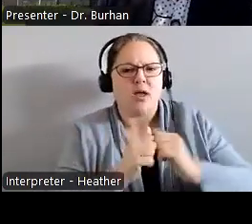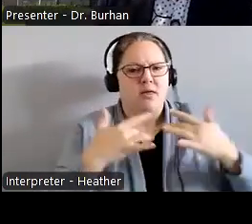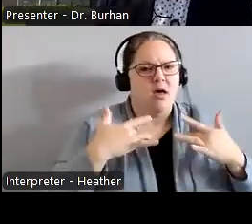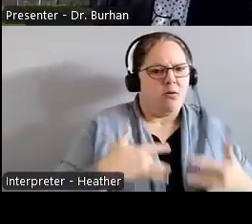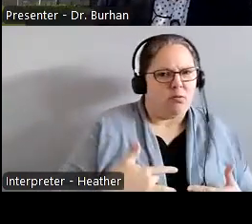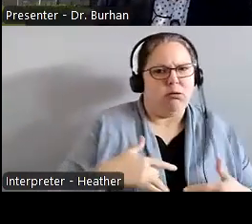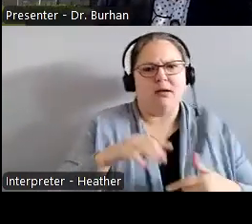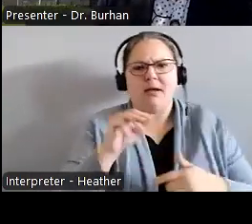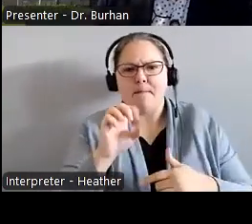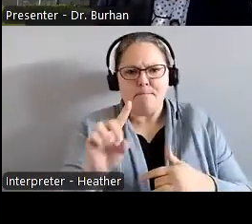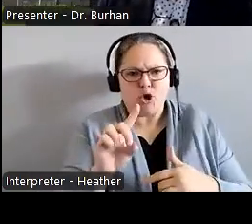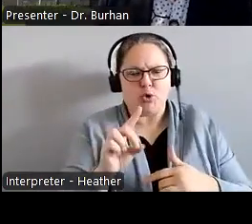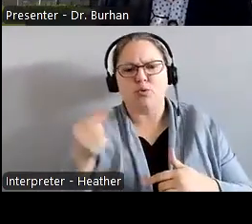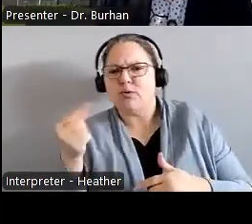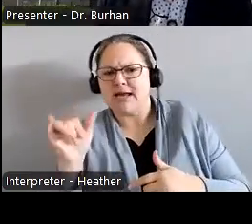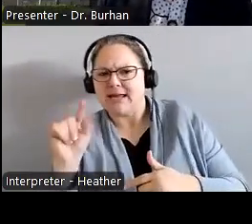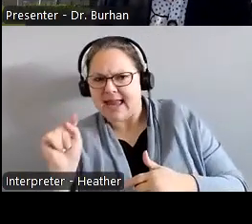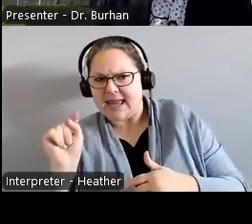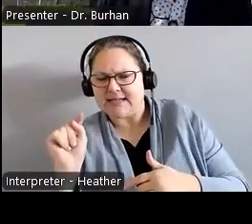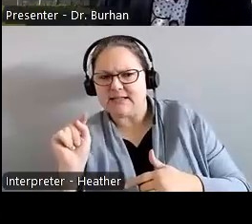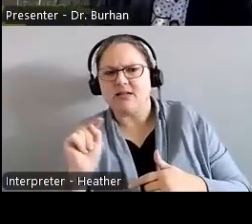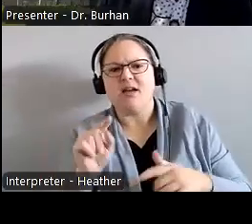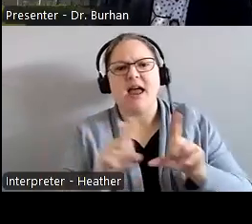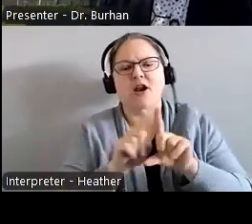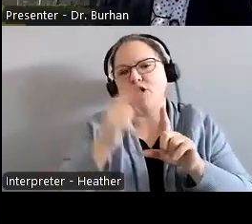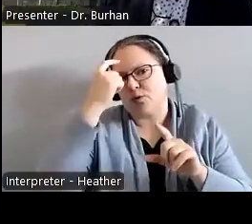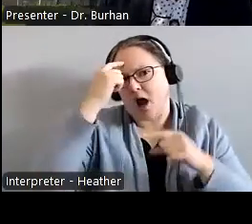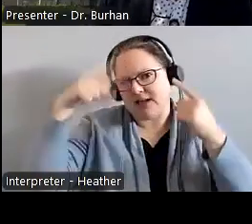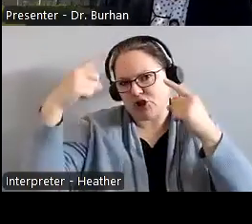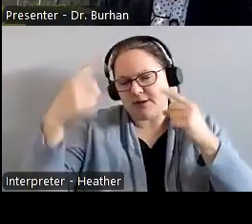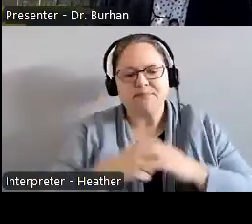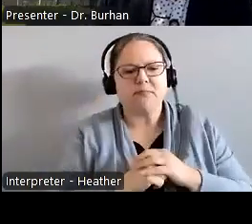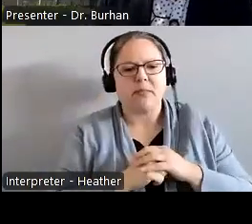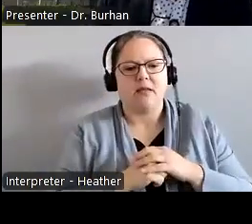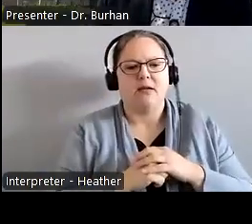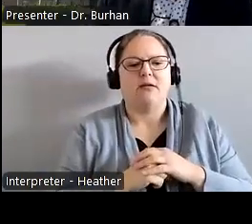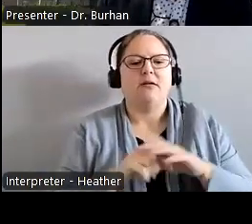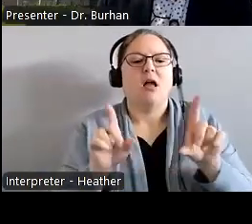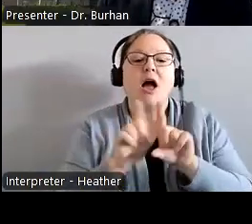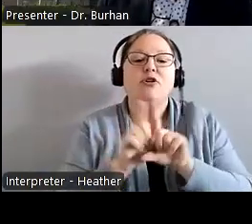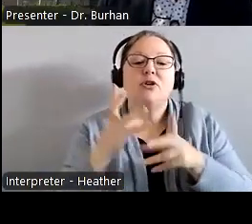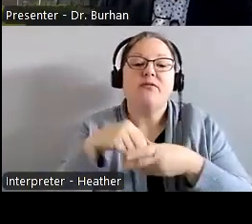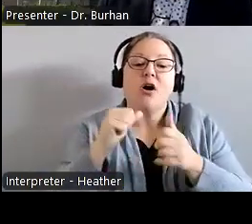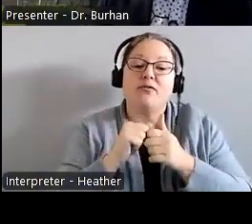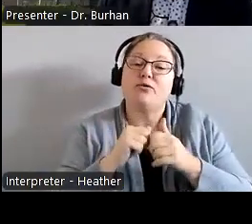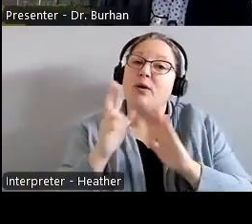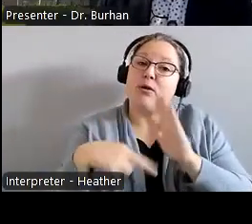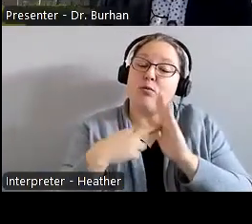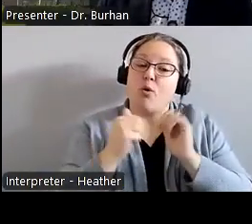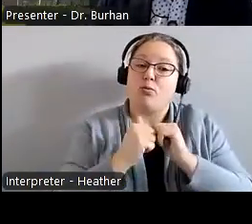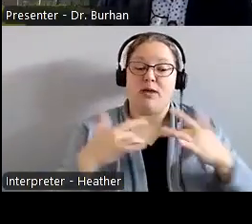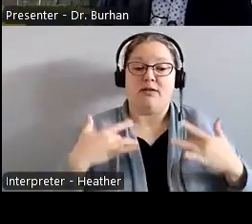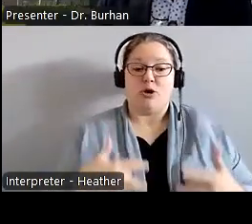mood regulation, gait regulation, and cognition. And then appraise the role of depression therapeutics in modifying